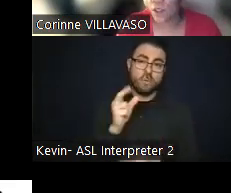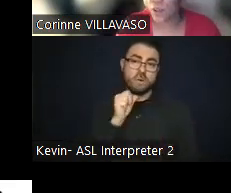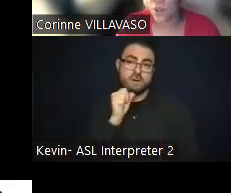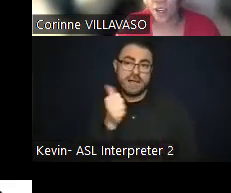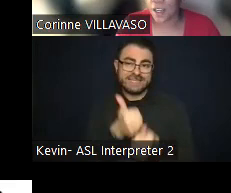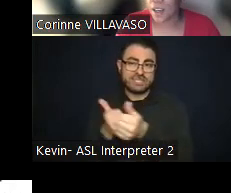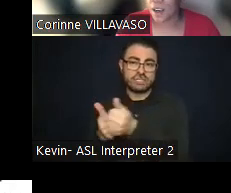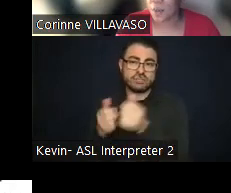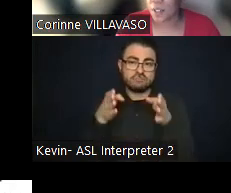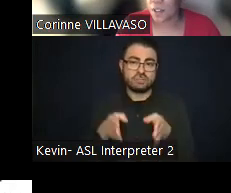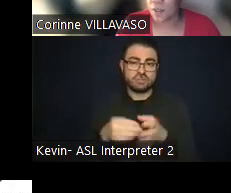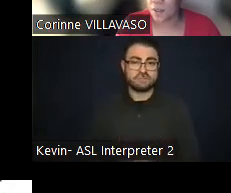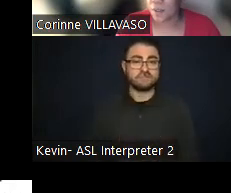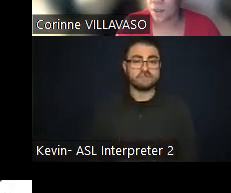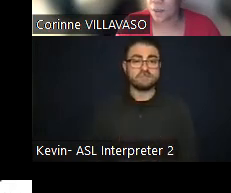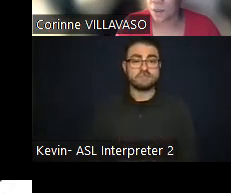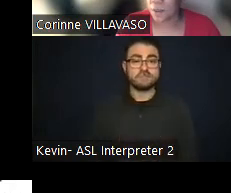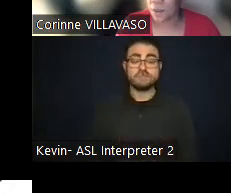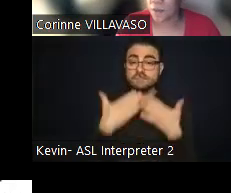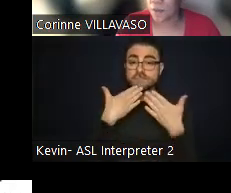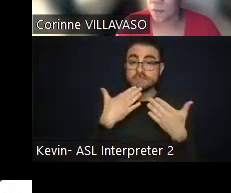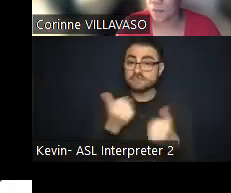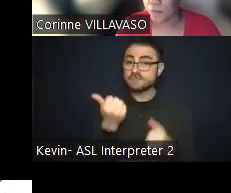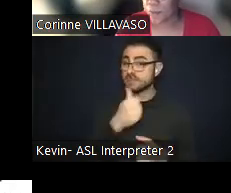Thank you. Any comments,